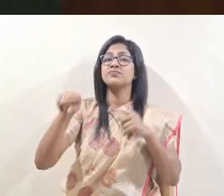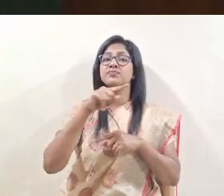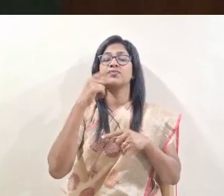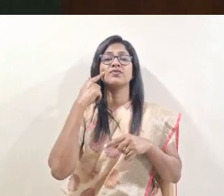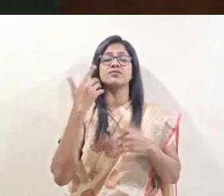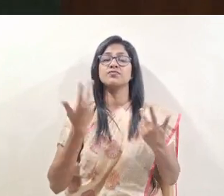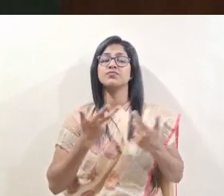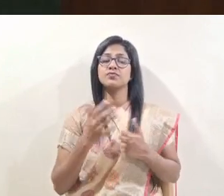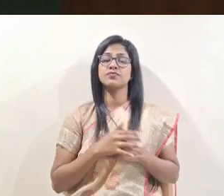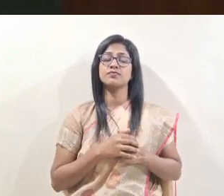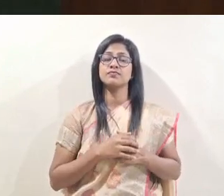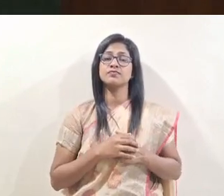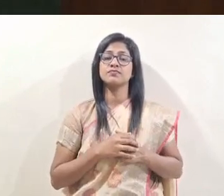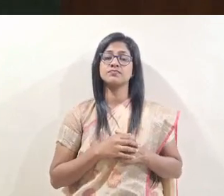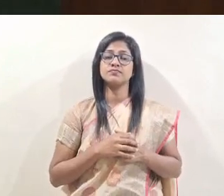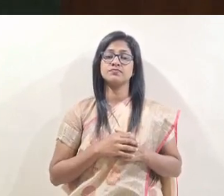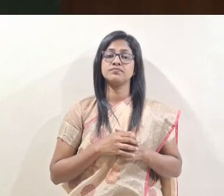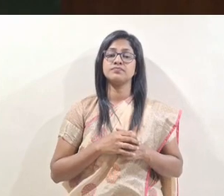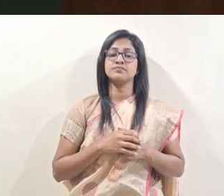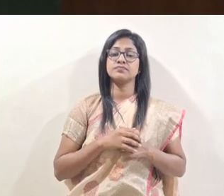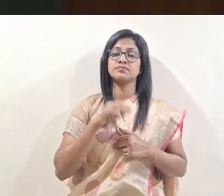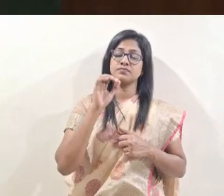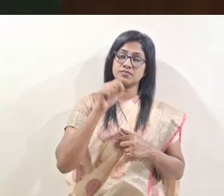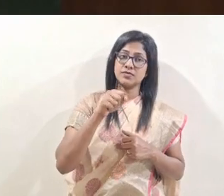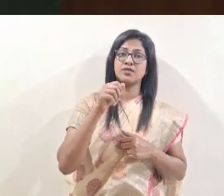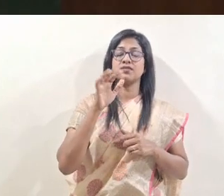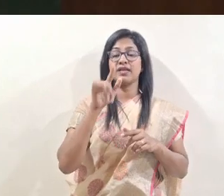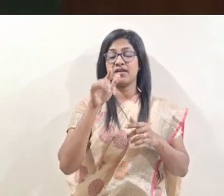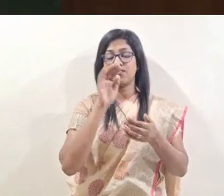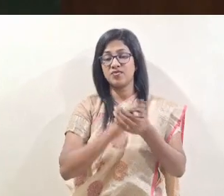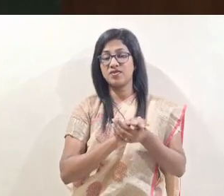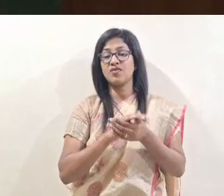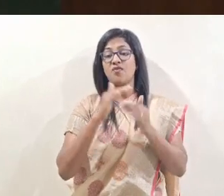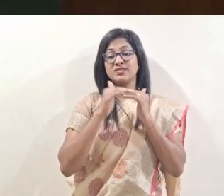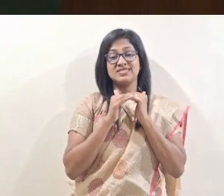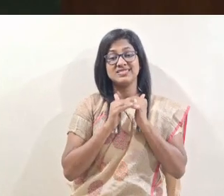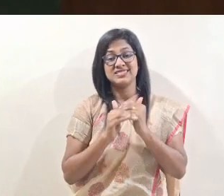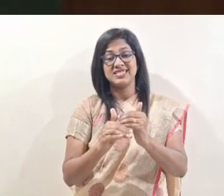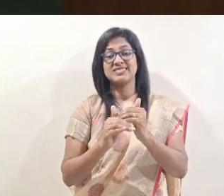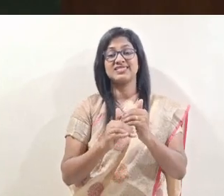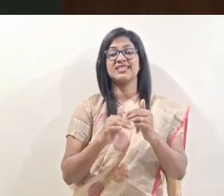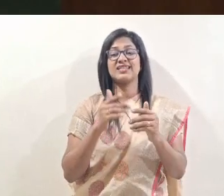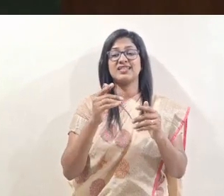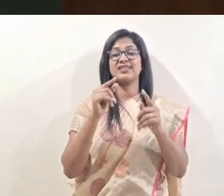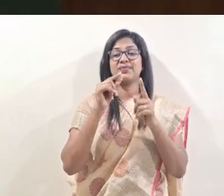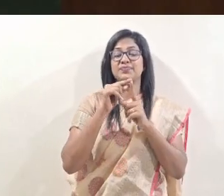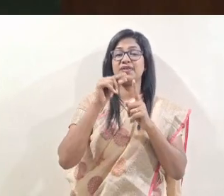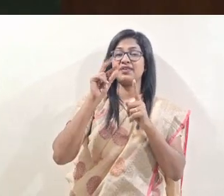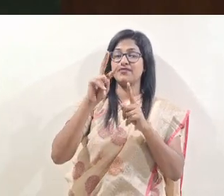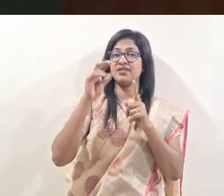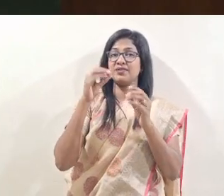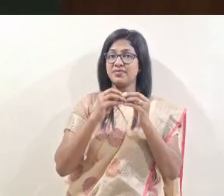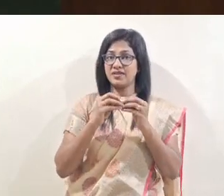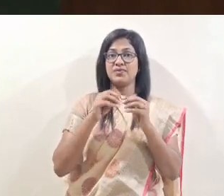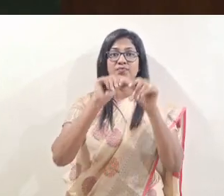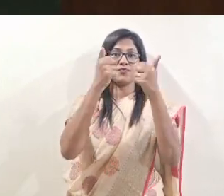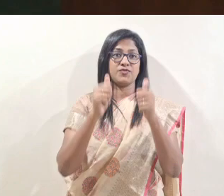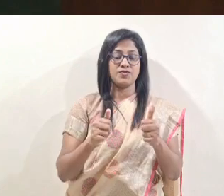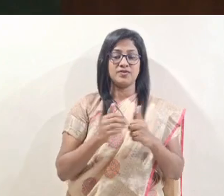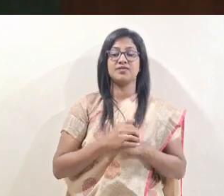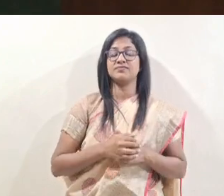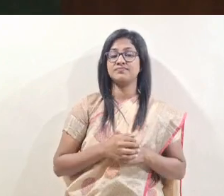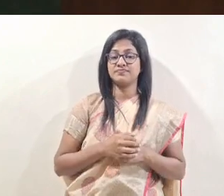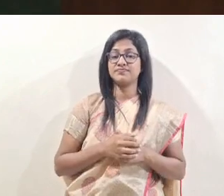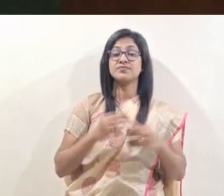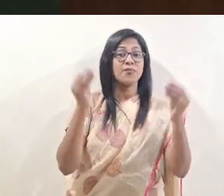due to the fair box or non-fair box, basically, to sustain this PPP model? Okay. So we have